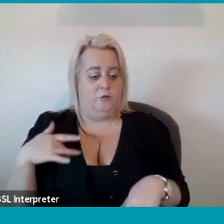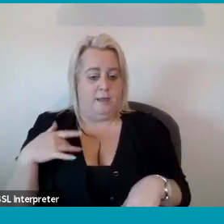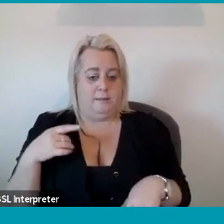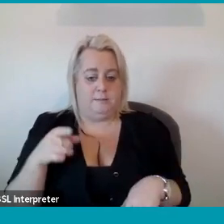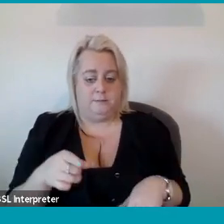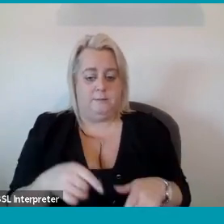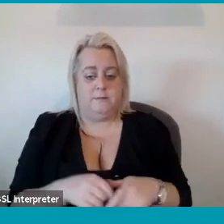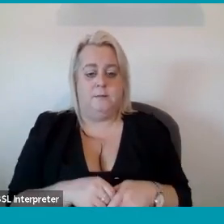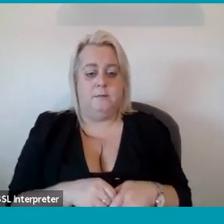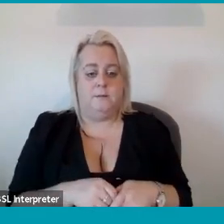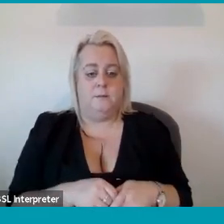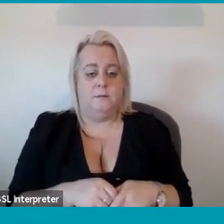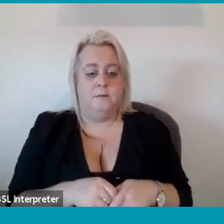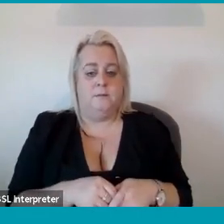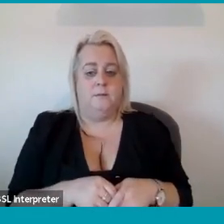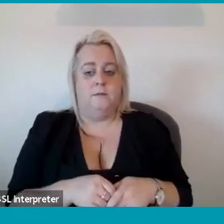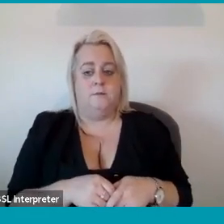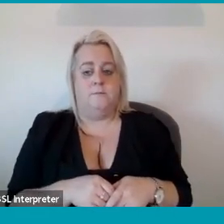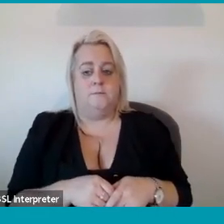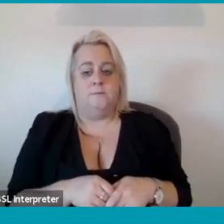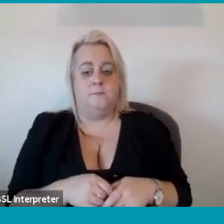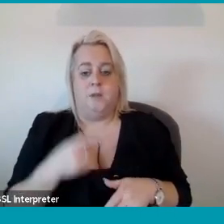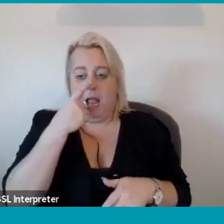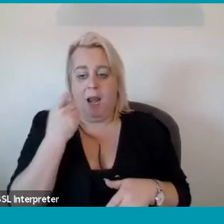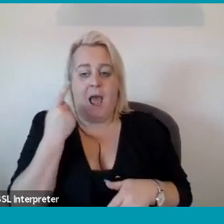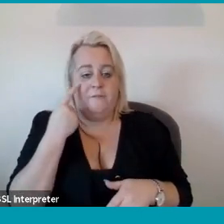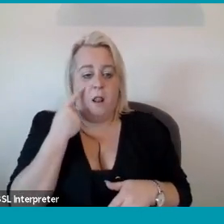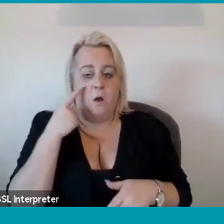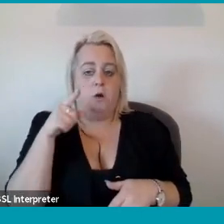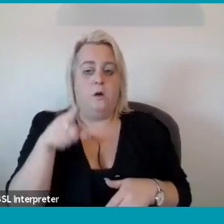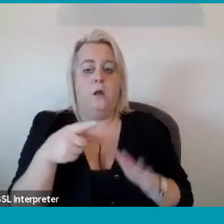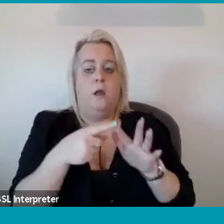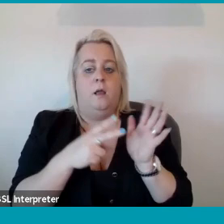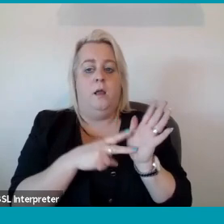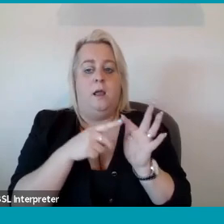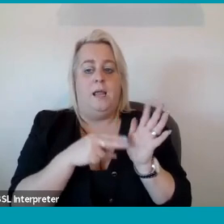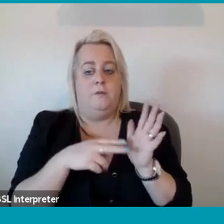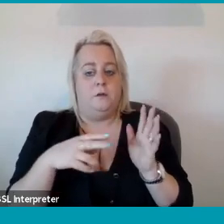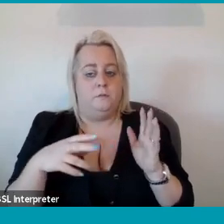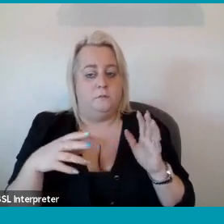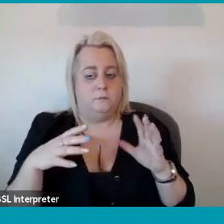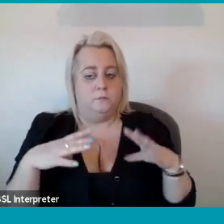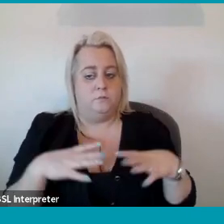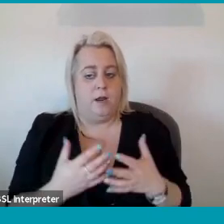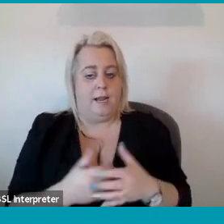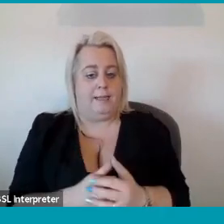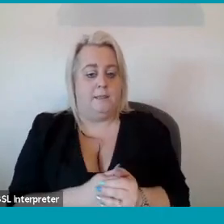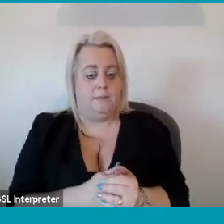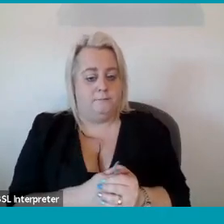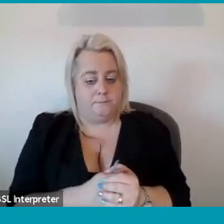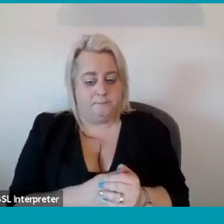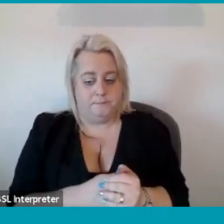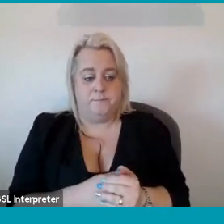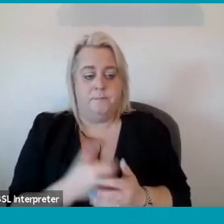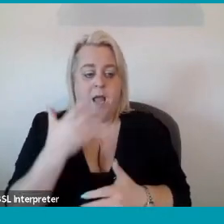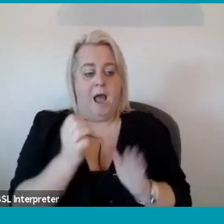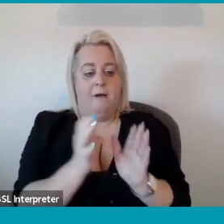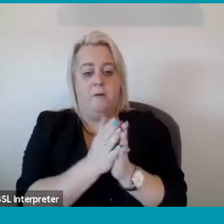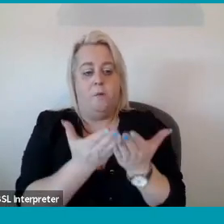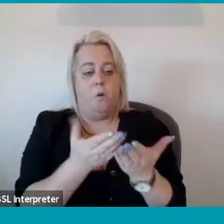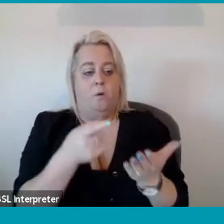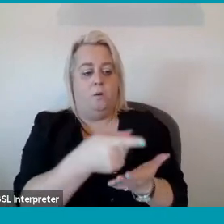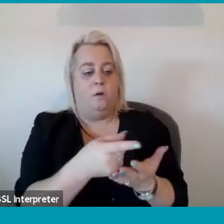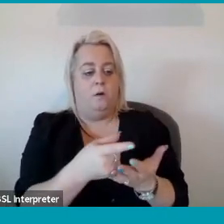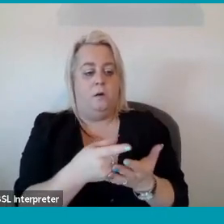on Evenbreak. And also the book that what I wrote, as Ernie Wise used to say, it's a dozen brilliant reasons to employ